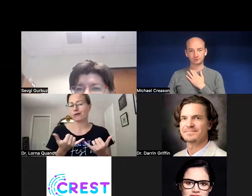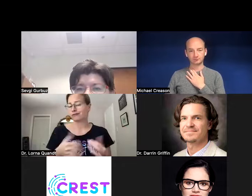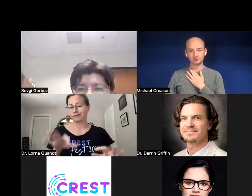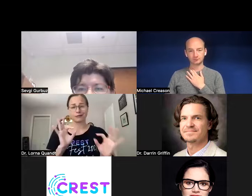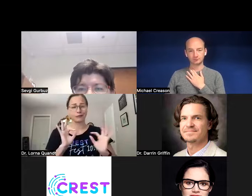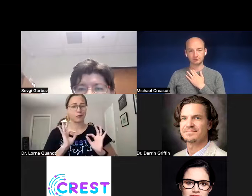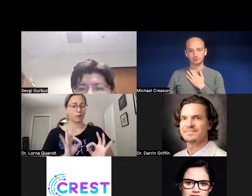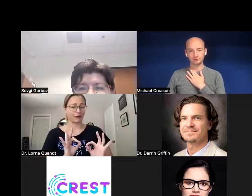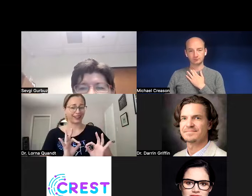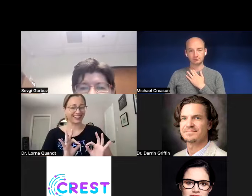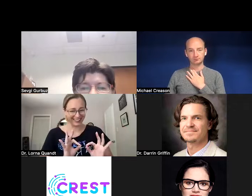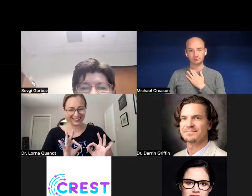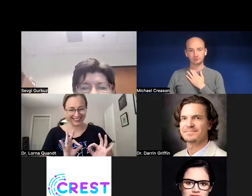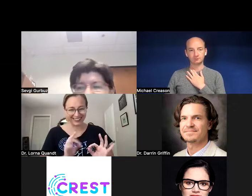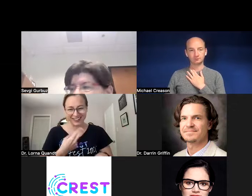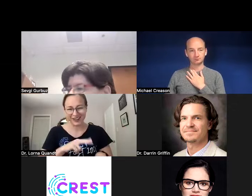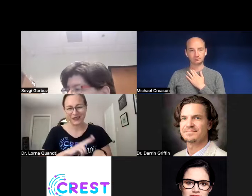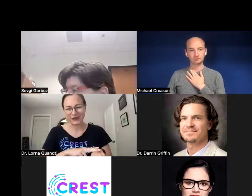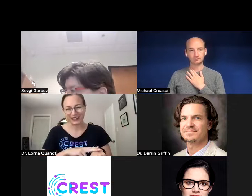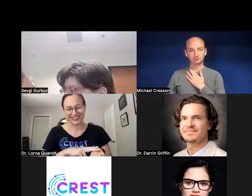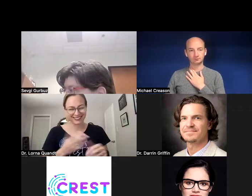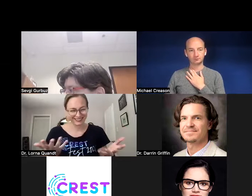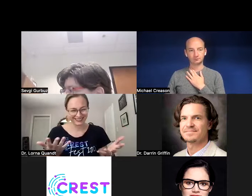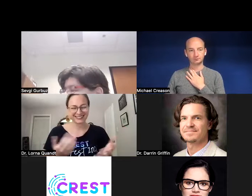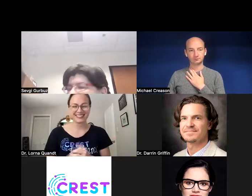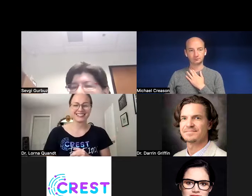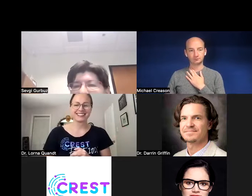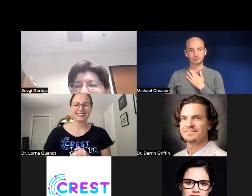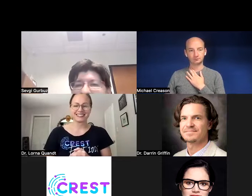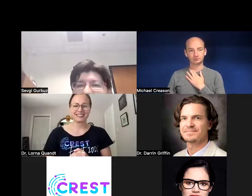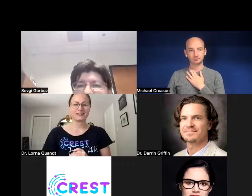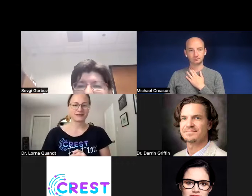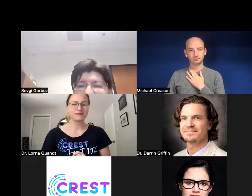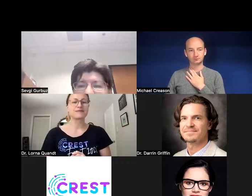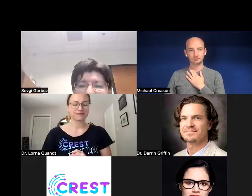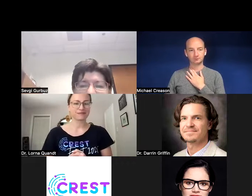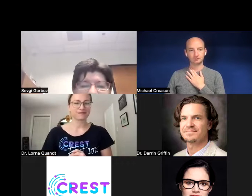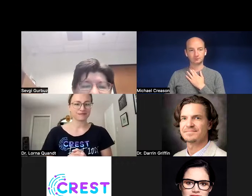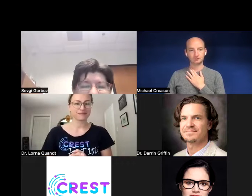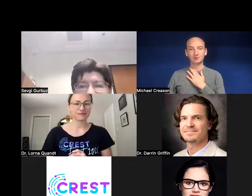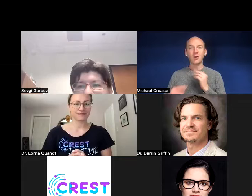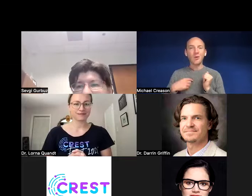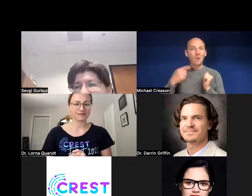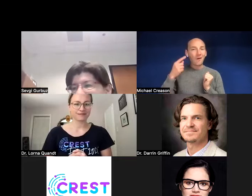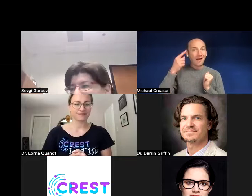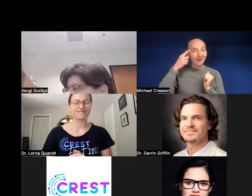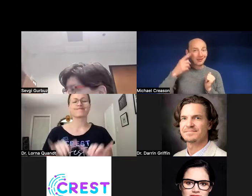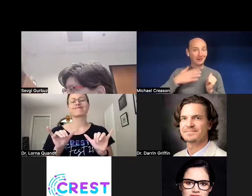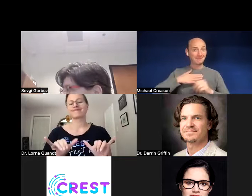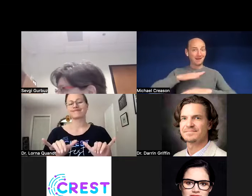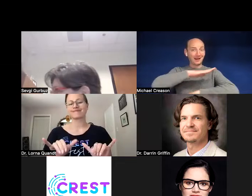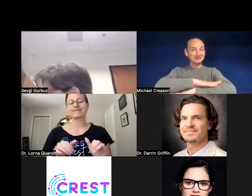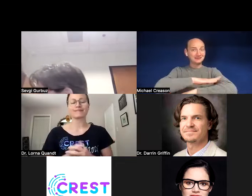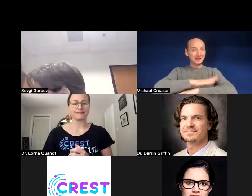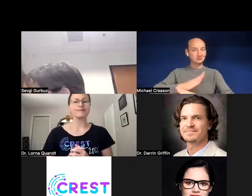wanted to make you aware of that. And Yes. right now it sounds perfect though. Okay, Of I course, think of my course. desk was probably interfering with the microphone